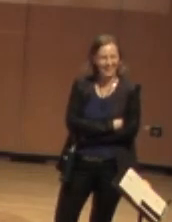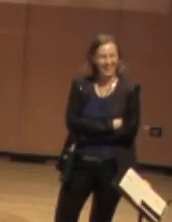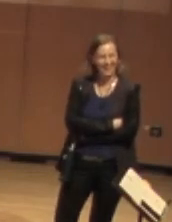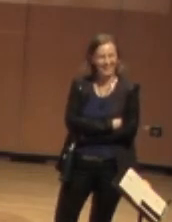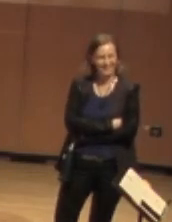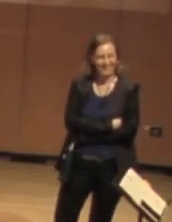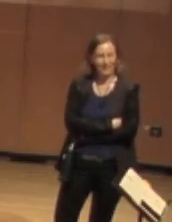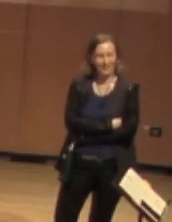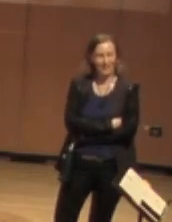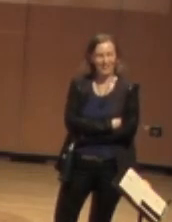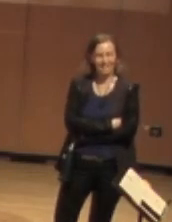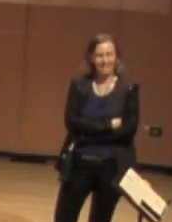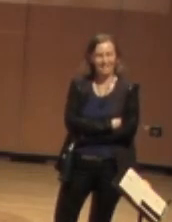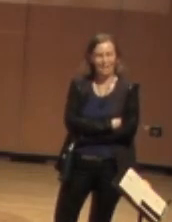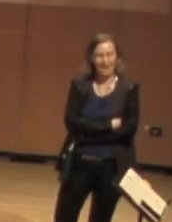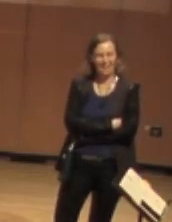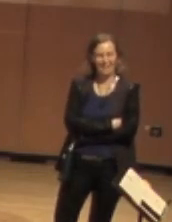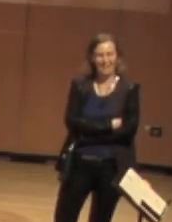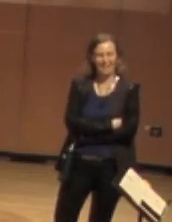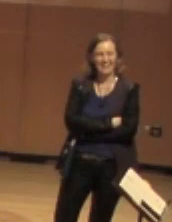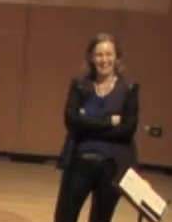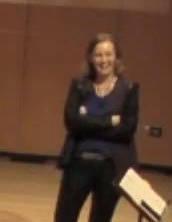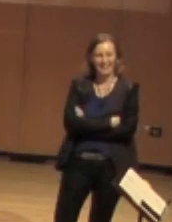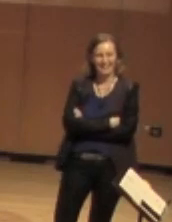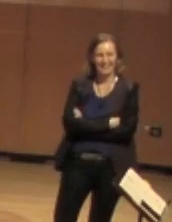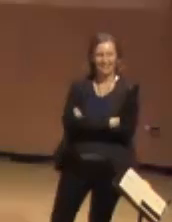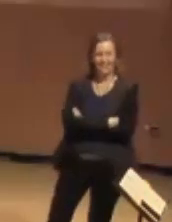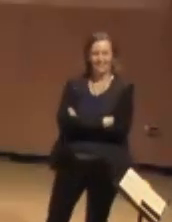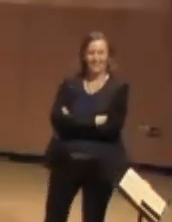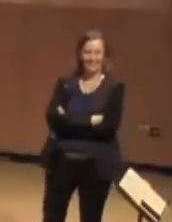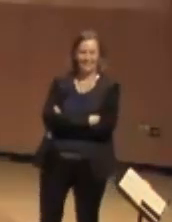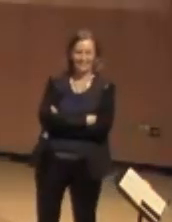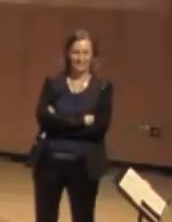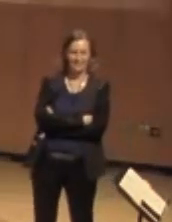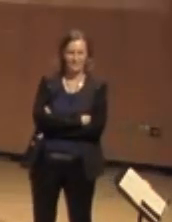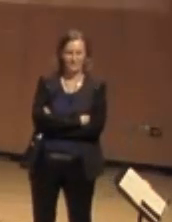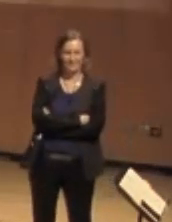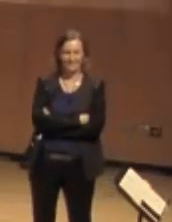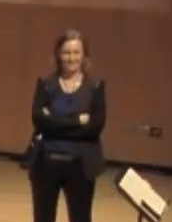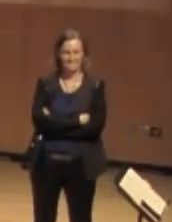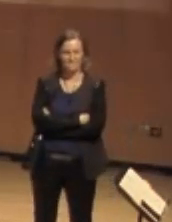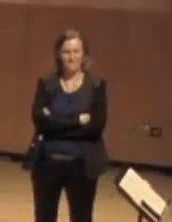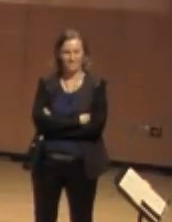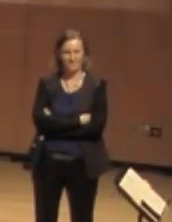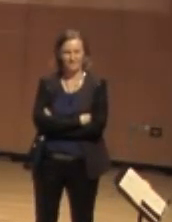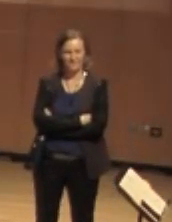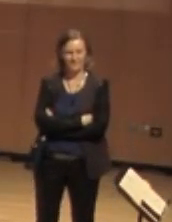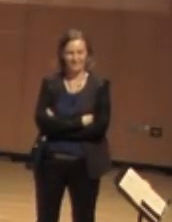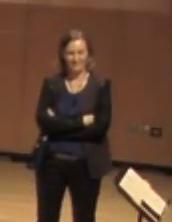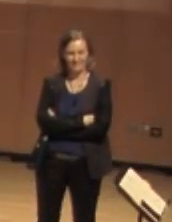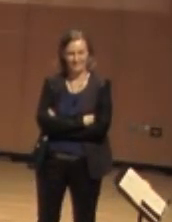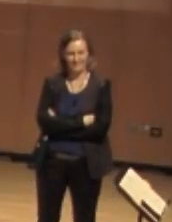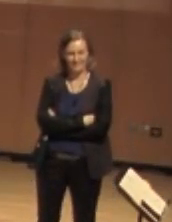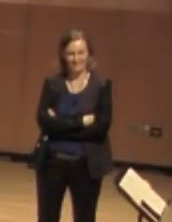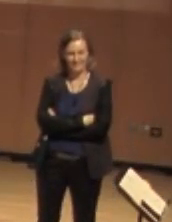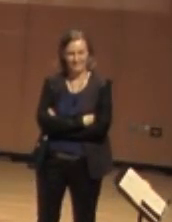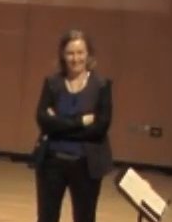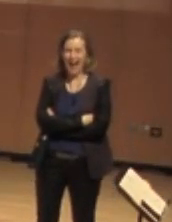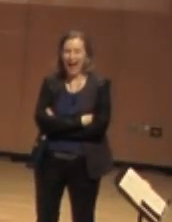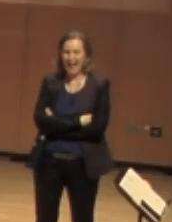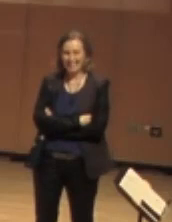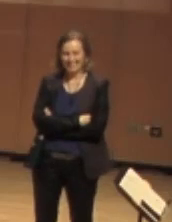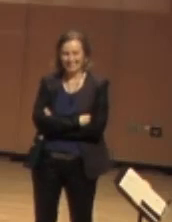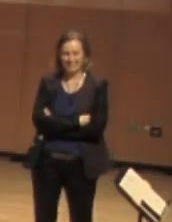to to to be inside of the experience I'll say two things I mean one this was an ingenious bit of casting on your